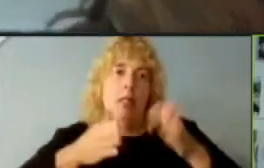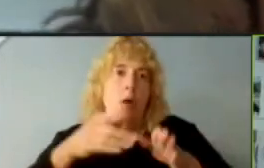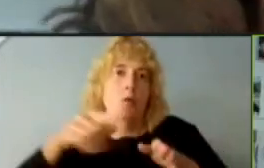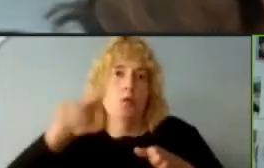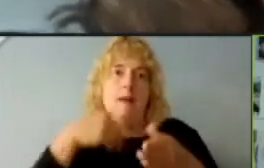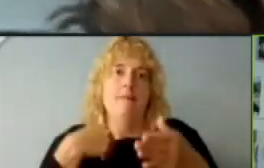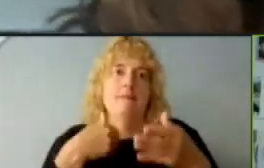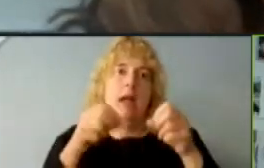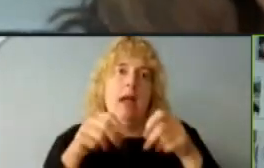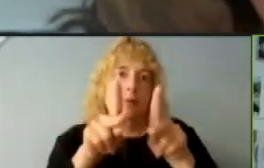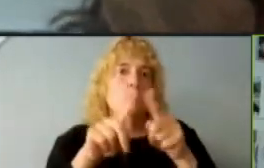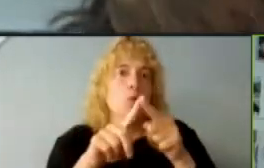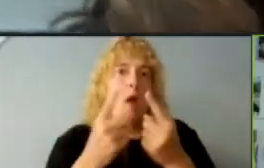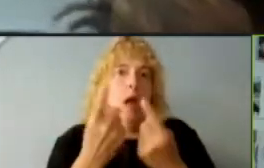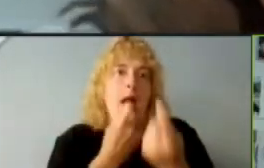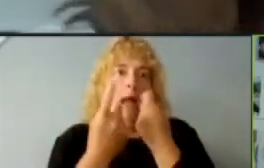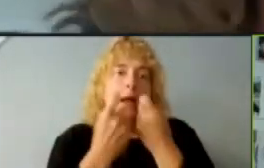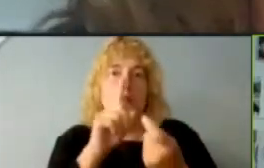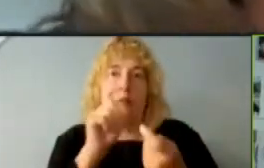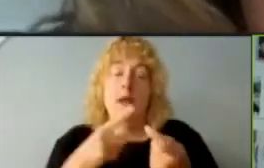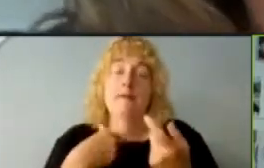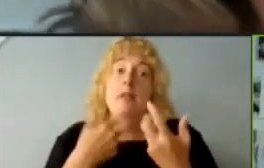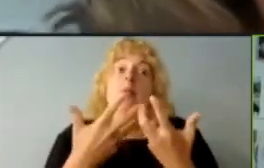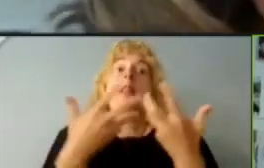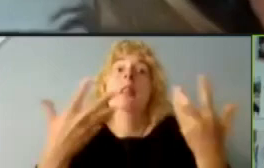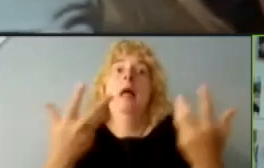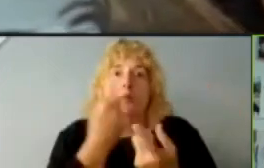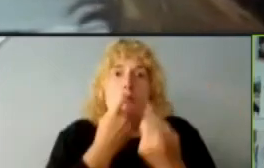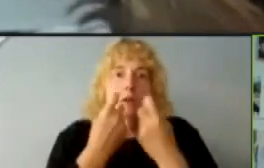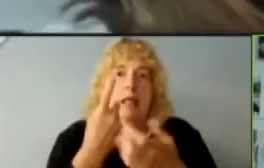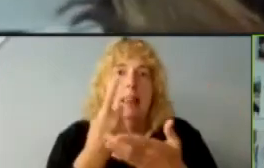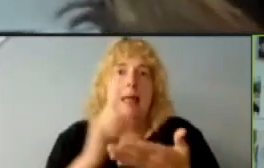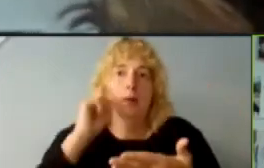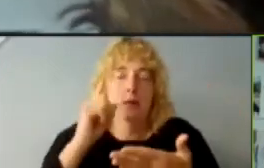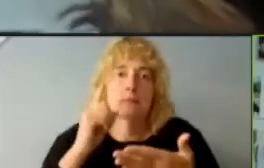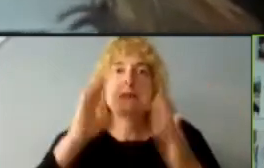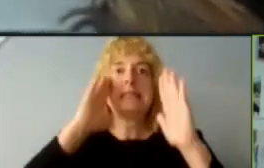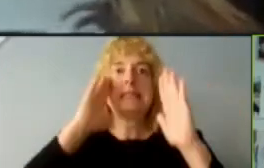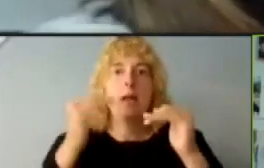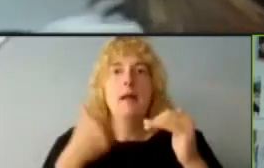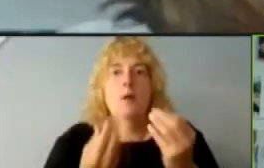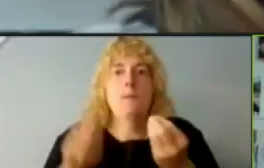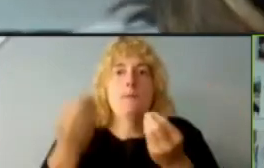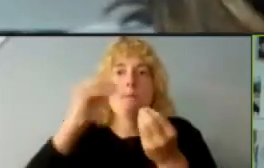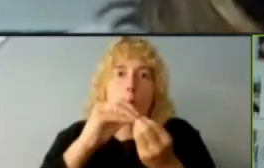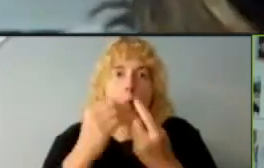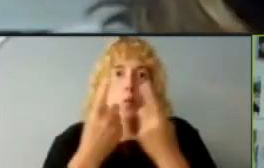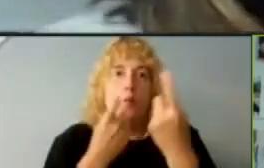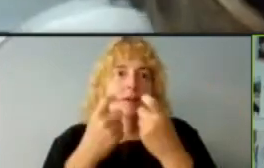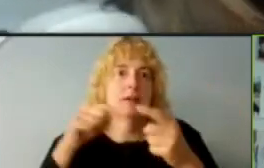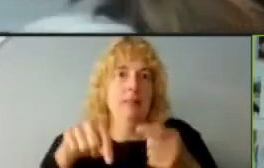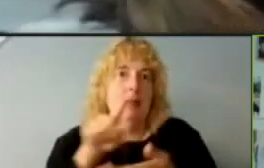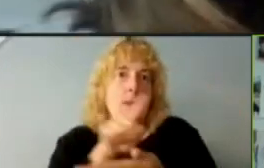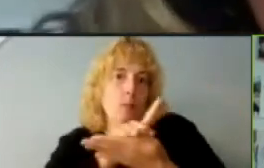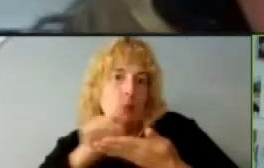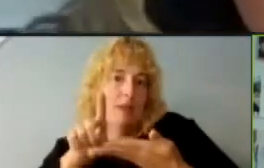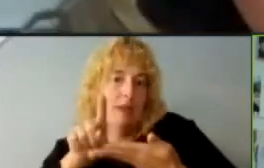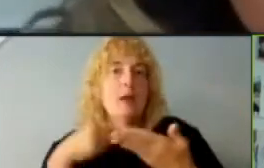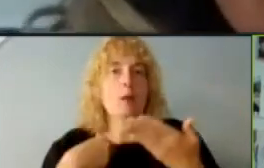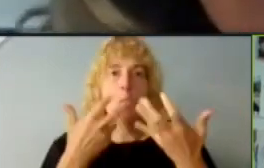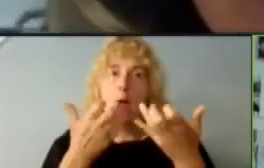week, and so we anticipate we'll have even more this week. And so we want to definitely encourage you